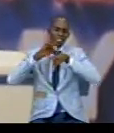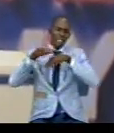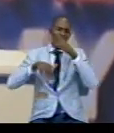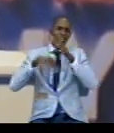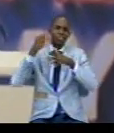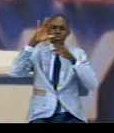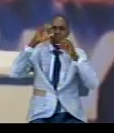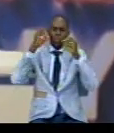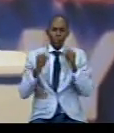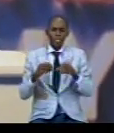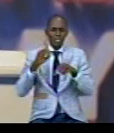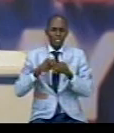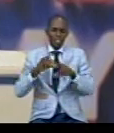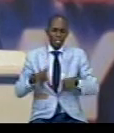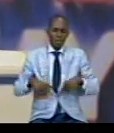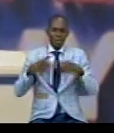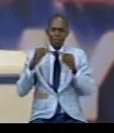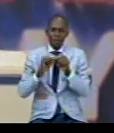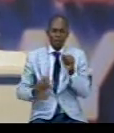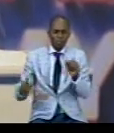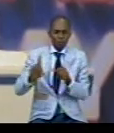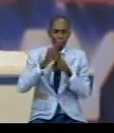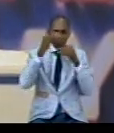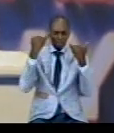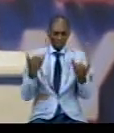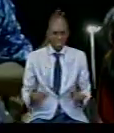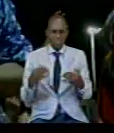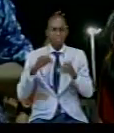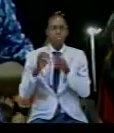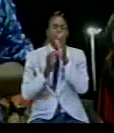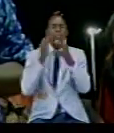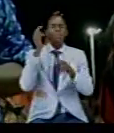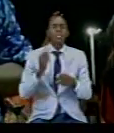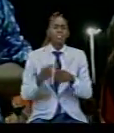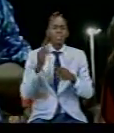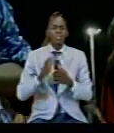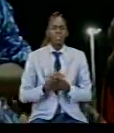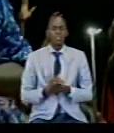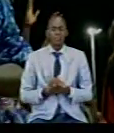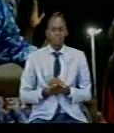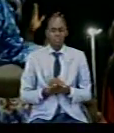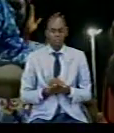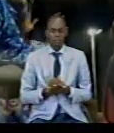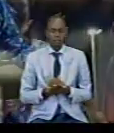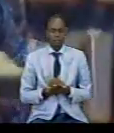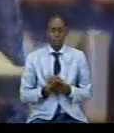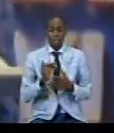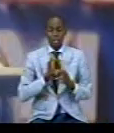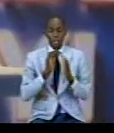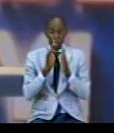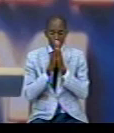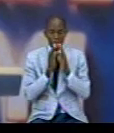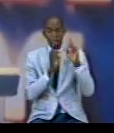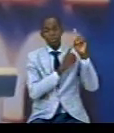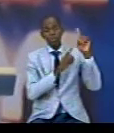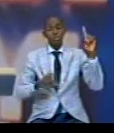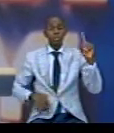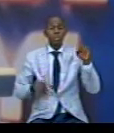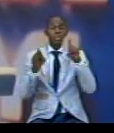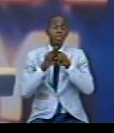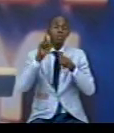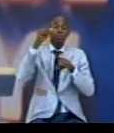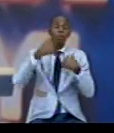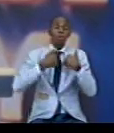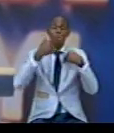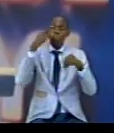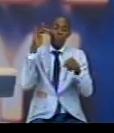life of everyone right now in Jesus' name. I pray, Lord, as you have promised us, as you